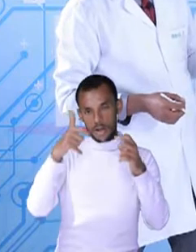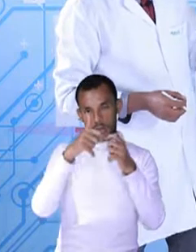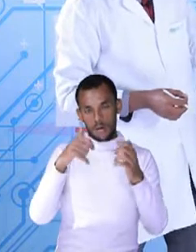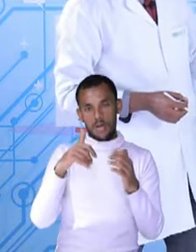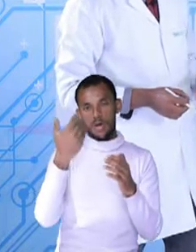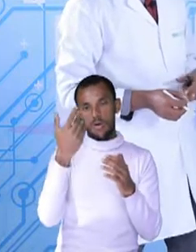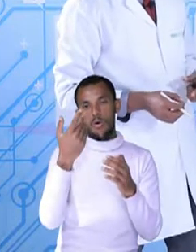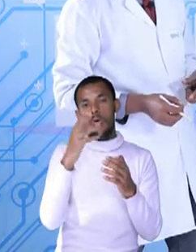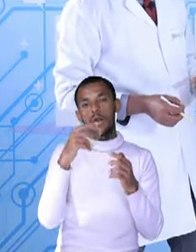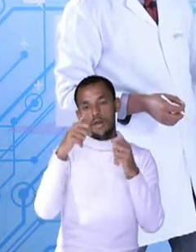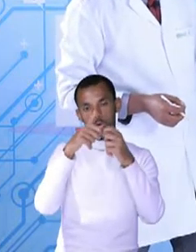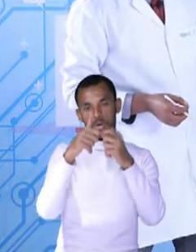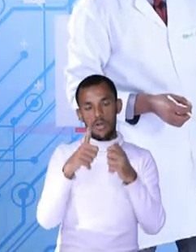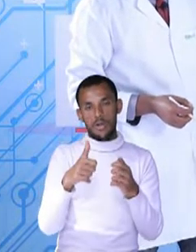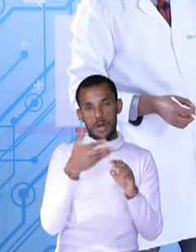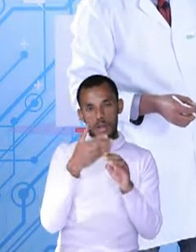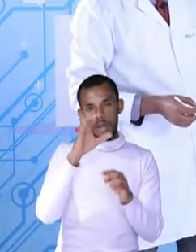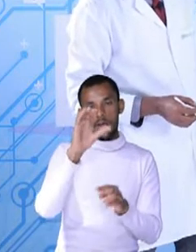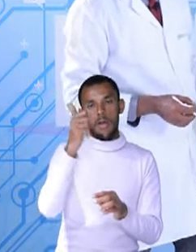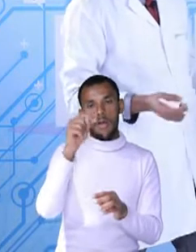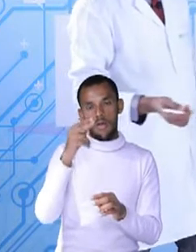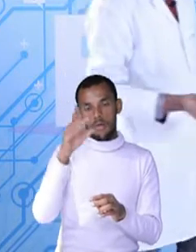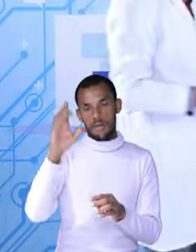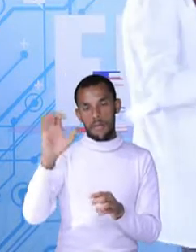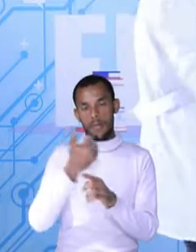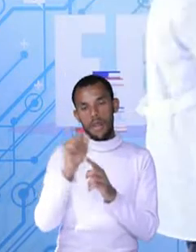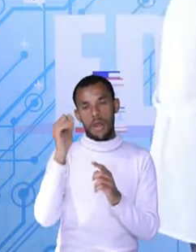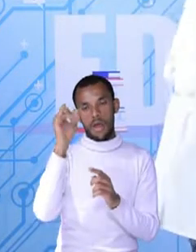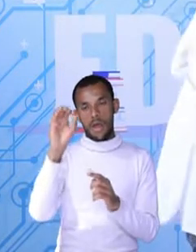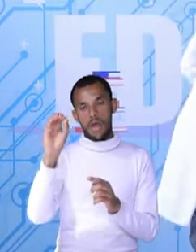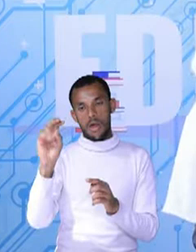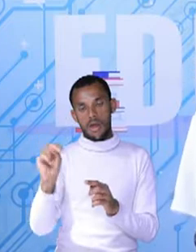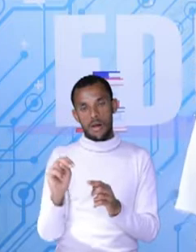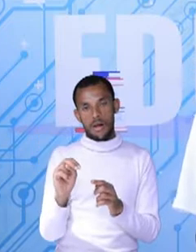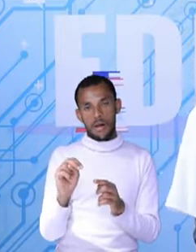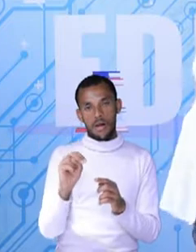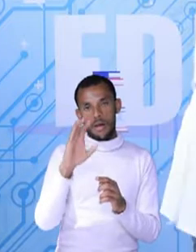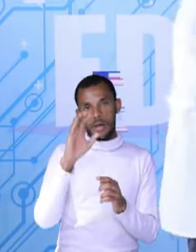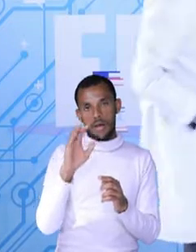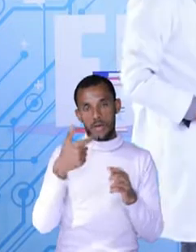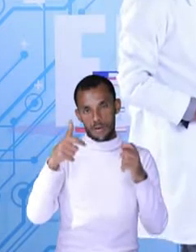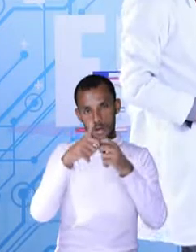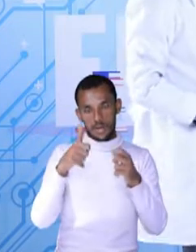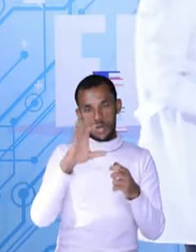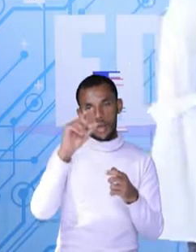electrolytic or in the electrolysis at the cathode, metal ions, yes, because in electrolytic cell, cathode is negative